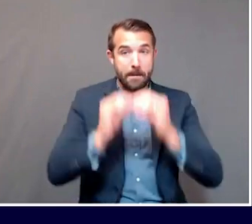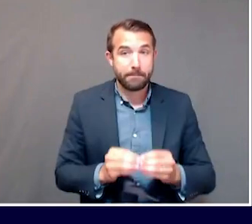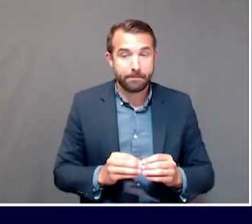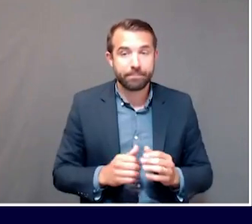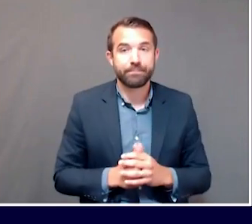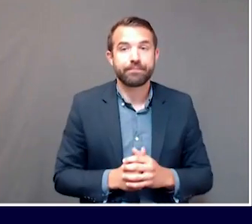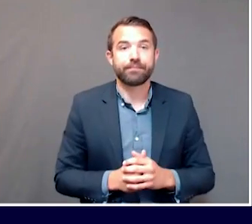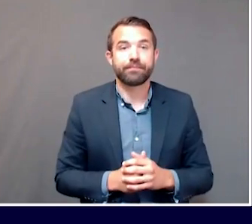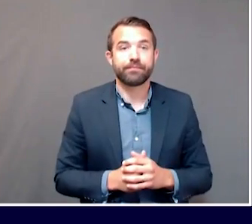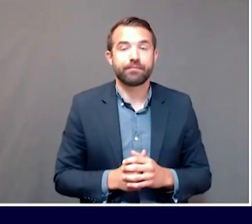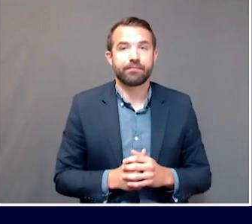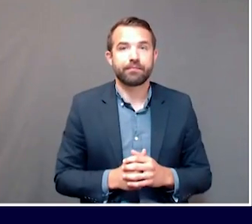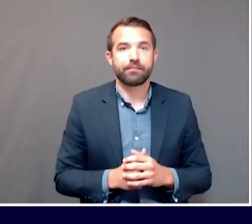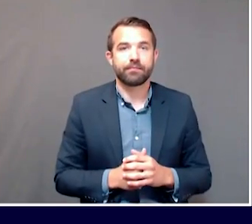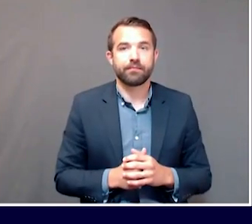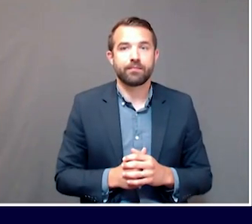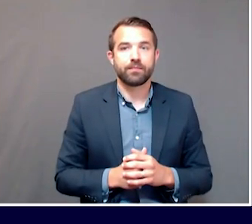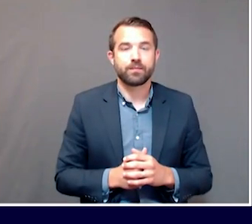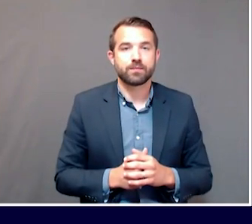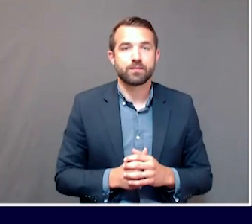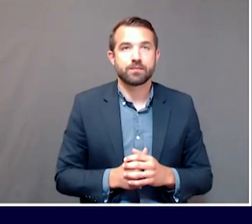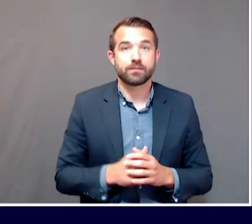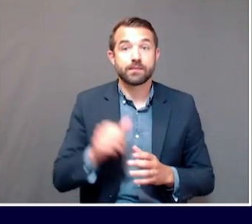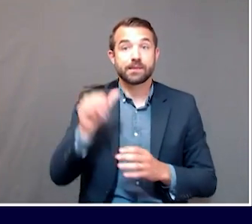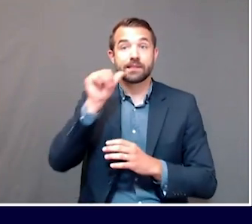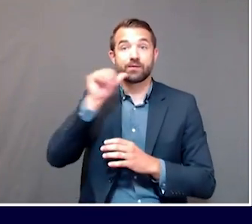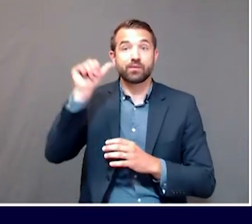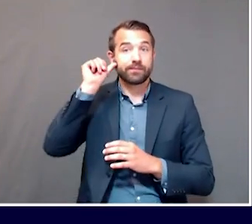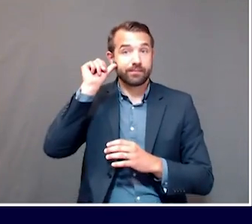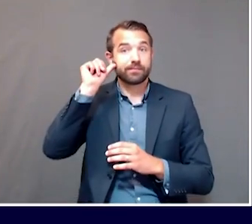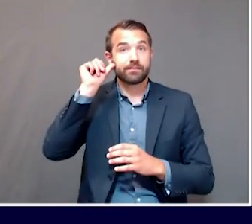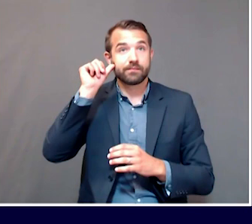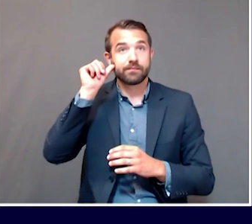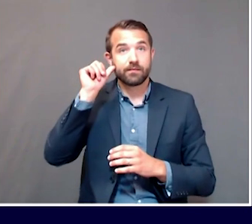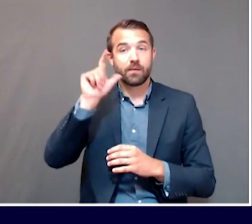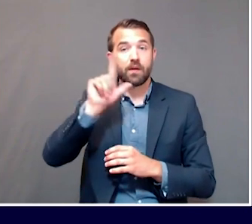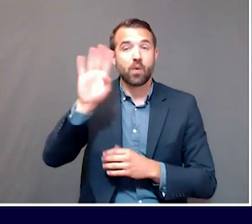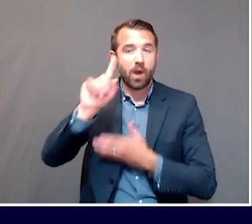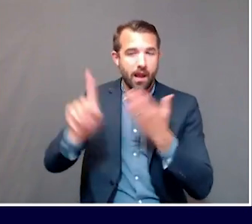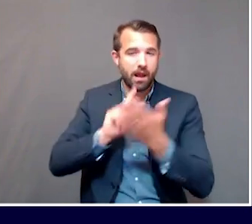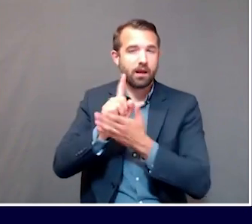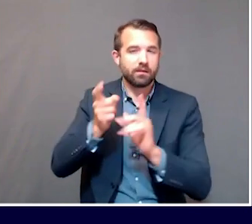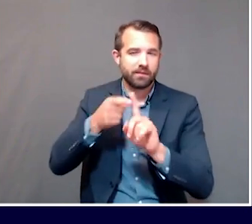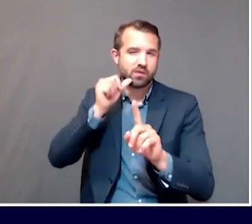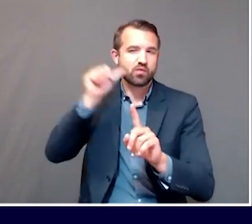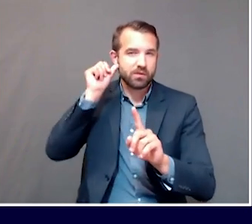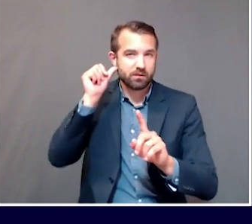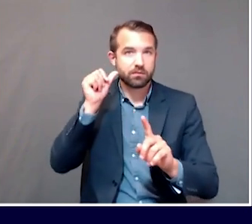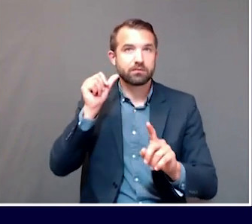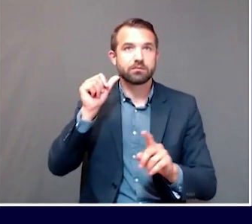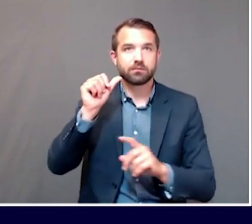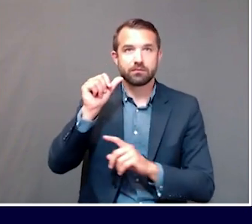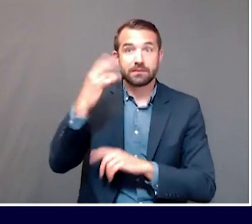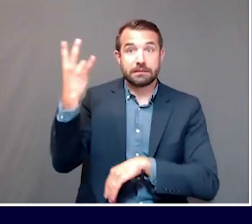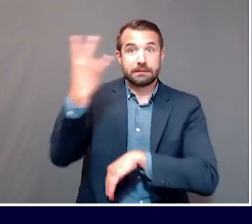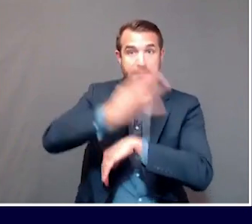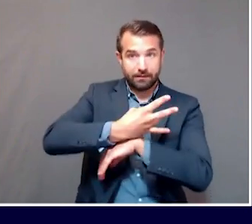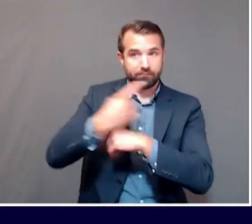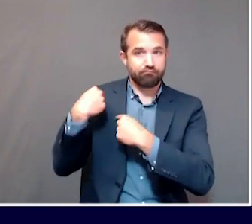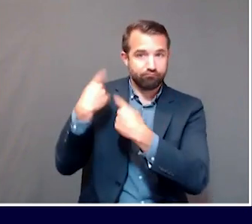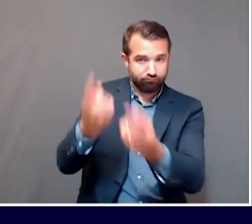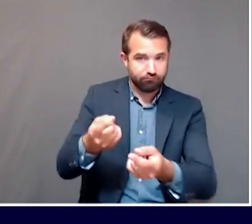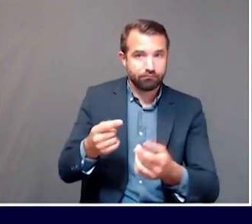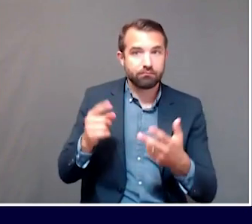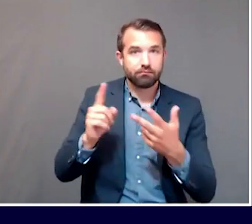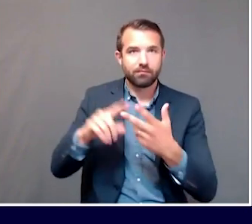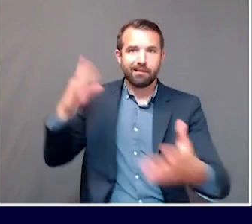on the activities around testing yesterday, over the past 7 days, and then cumulatively. Just